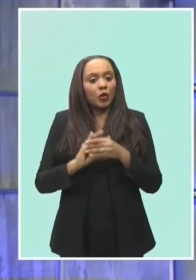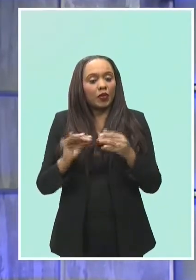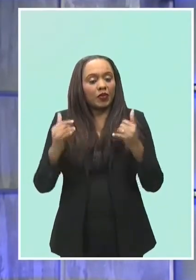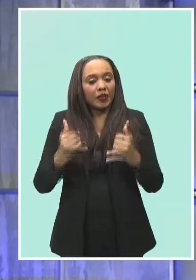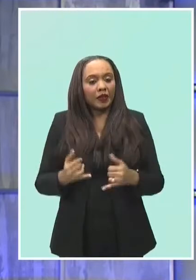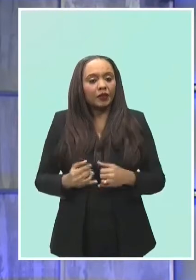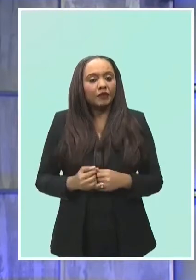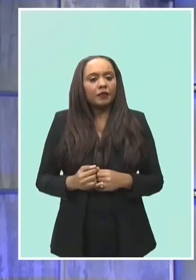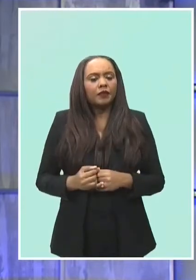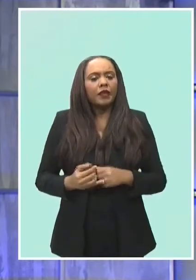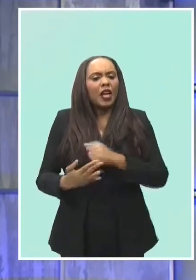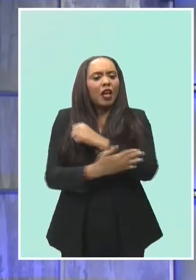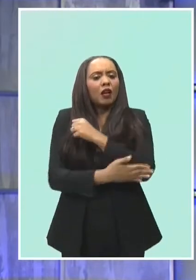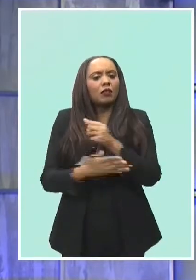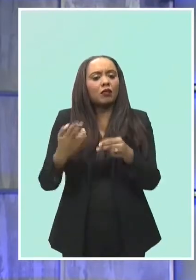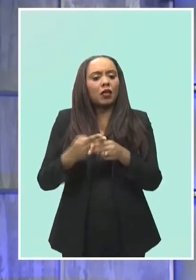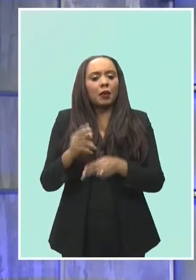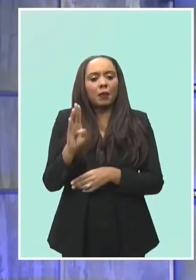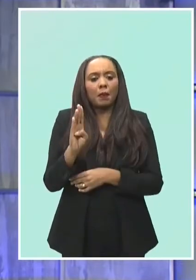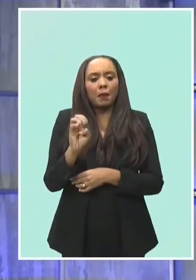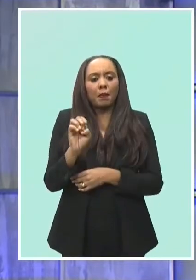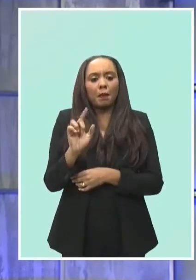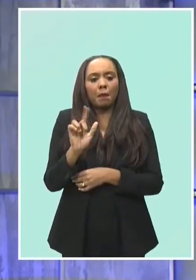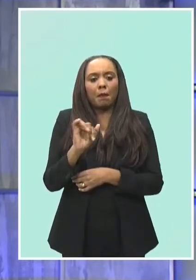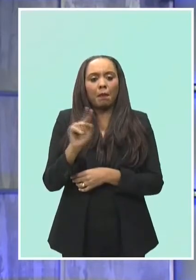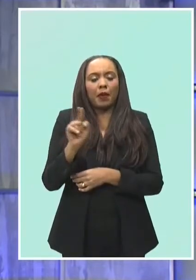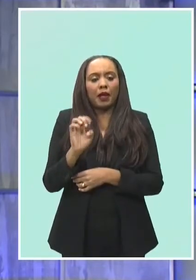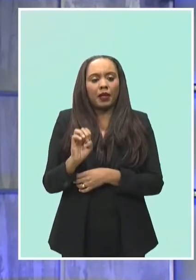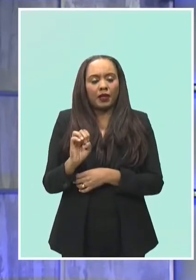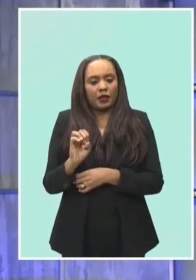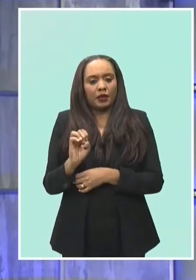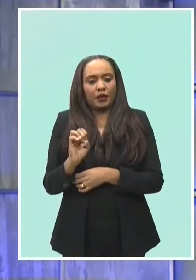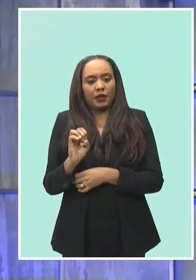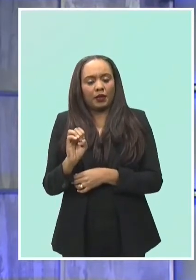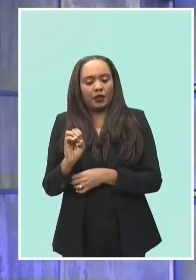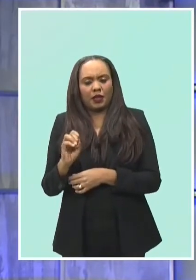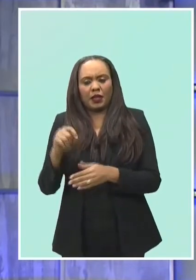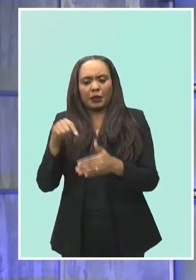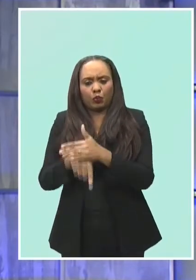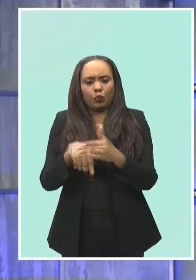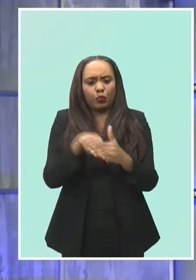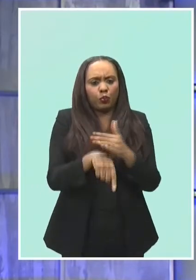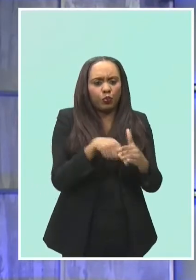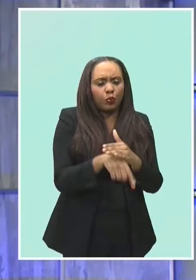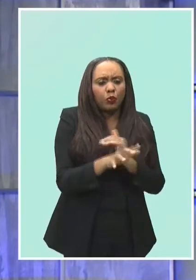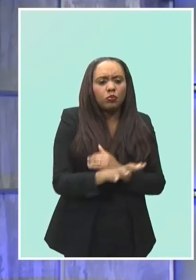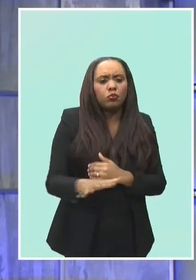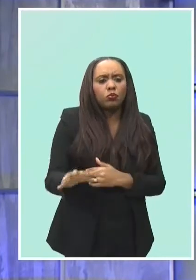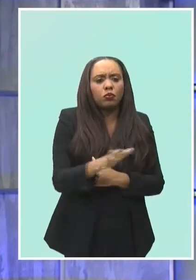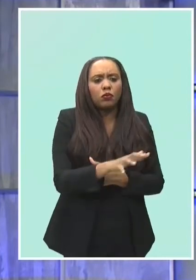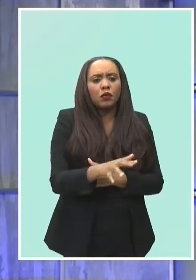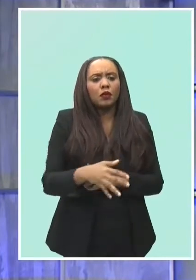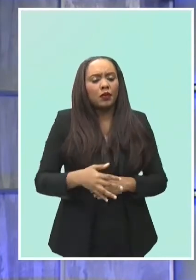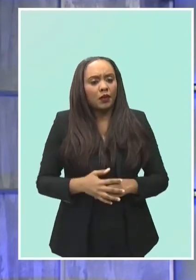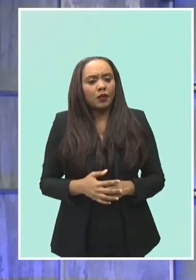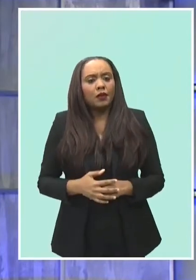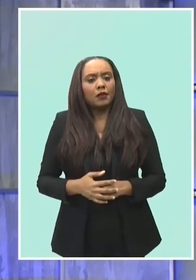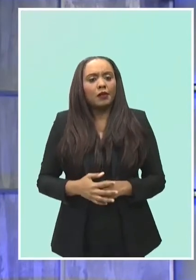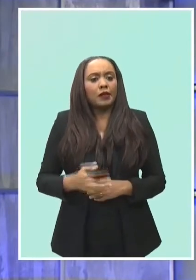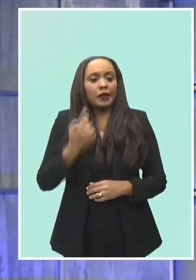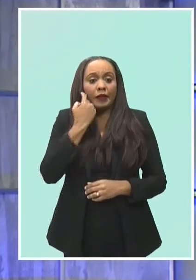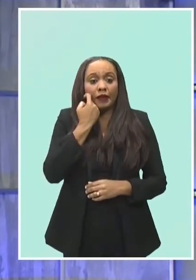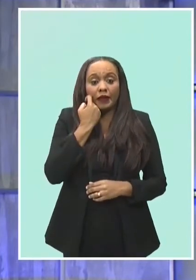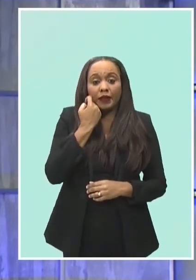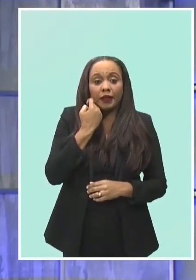neighbors now, a spate of murders involving teenagers has a community in Belize on edge. Investigations are continuing into the